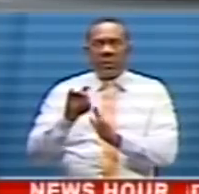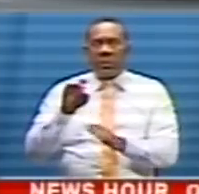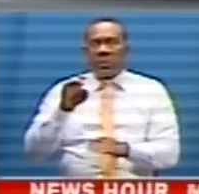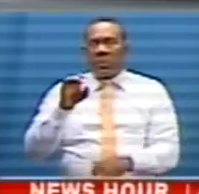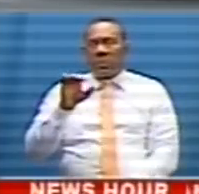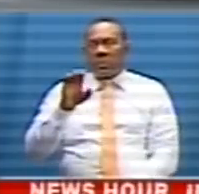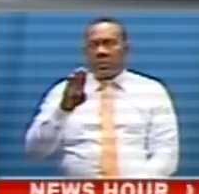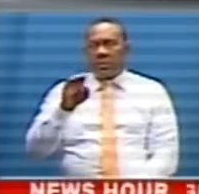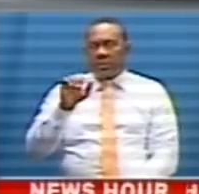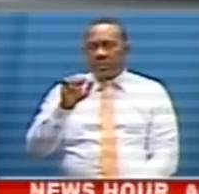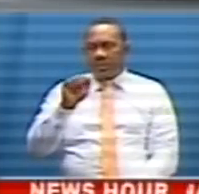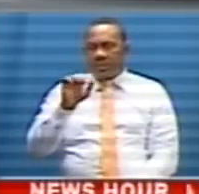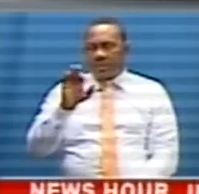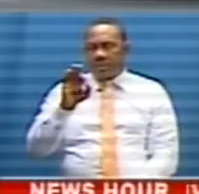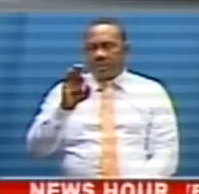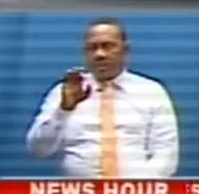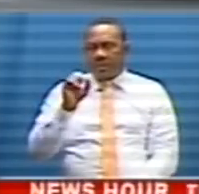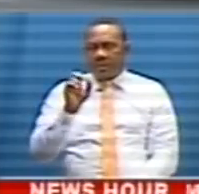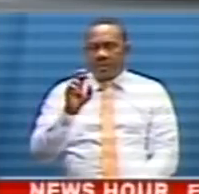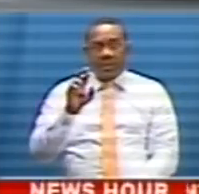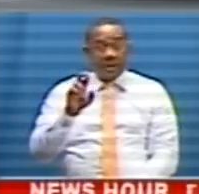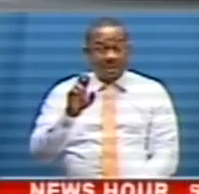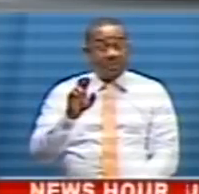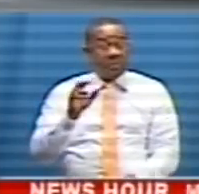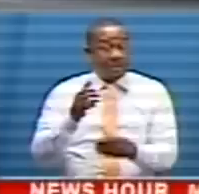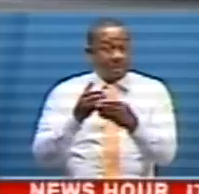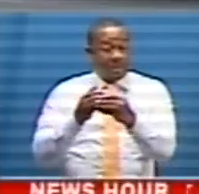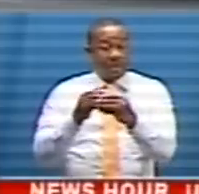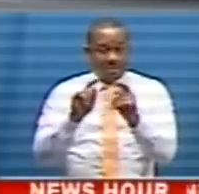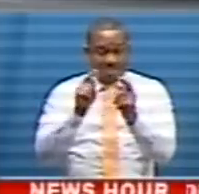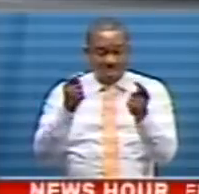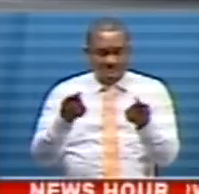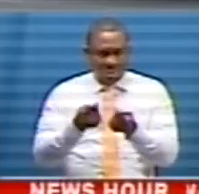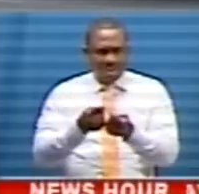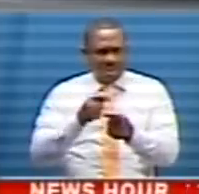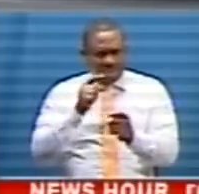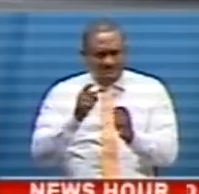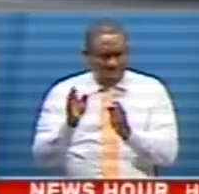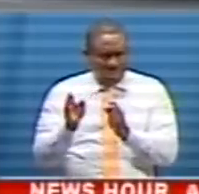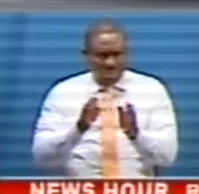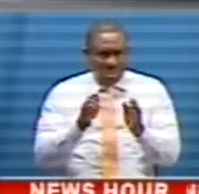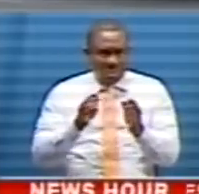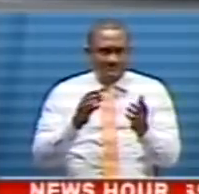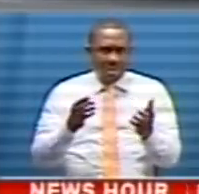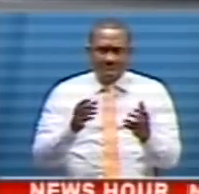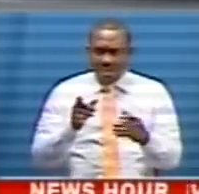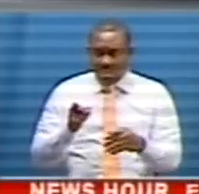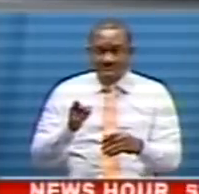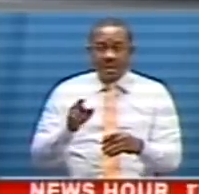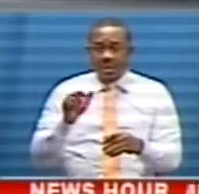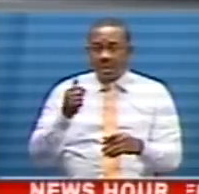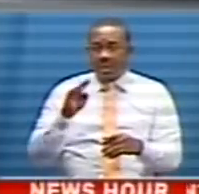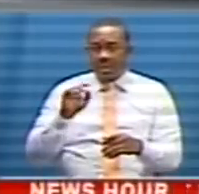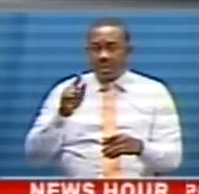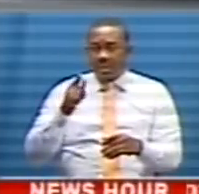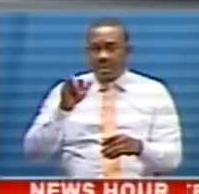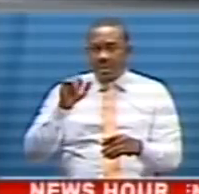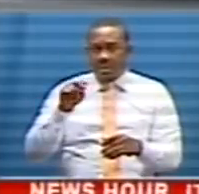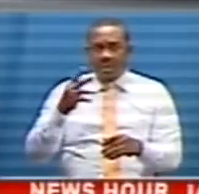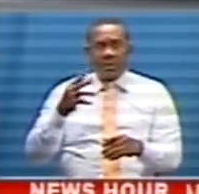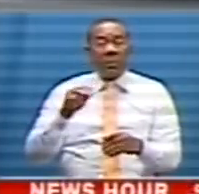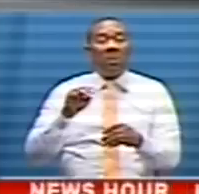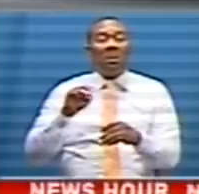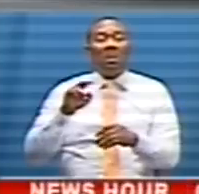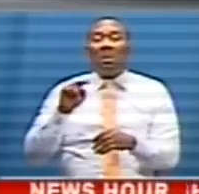his team will eschew the campaign of insults and will adopt all strategies to ensure the election of Mr. Bagbin as a flag bearer of the